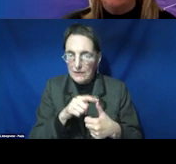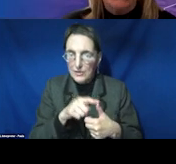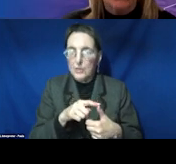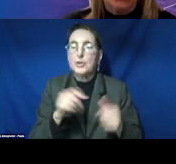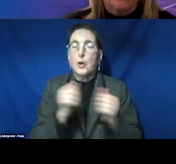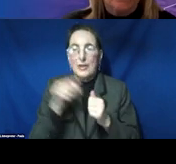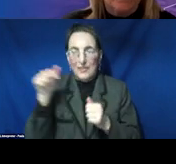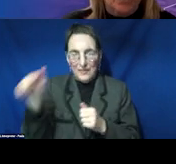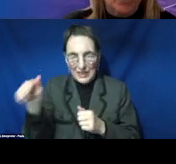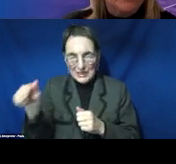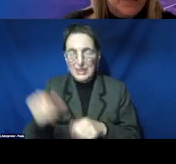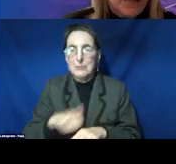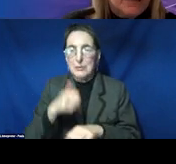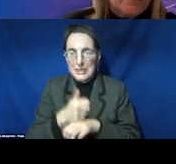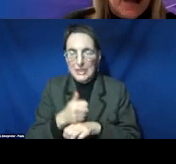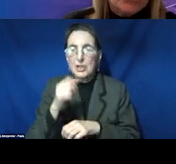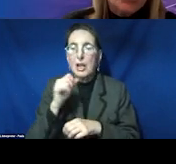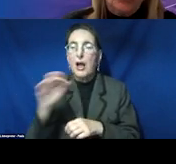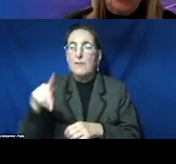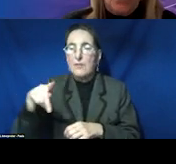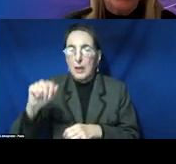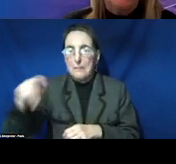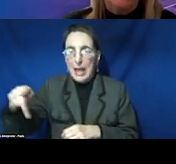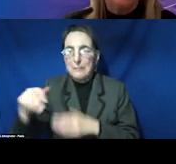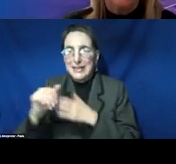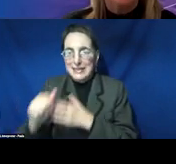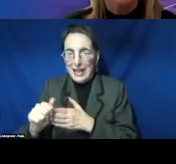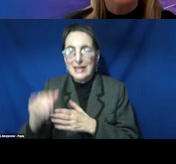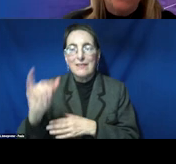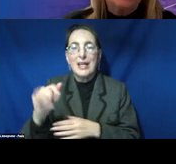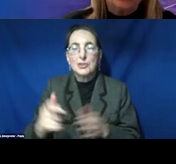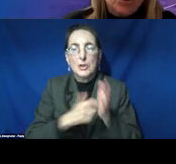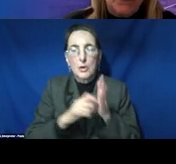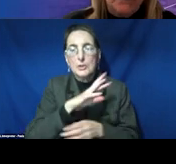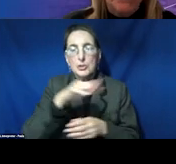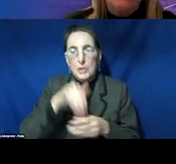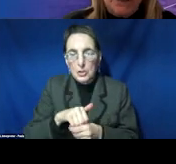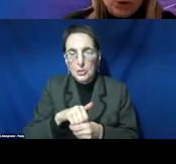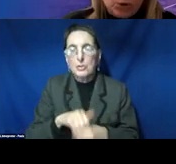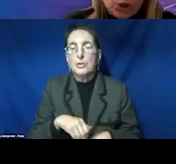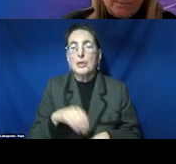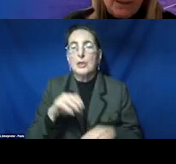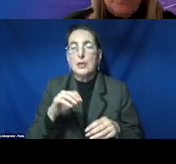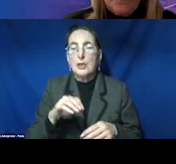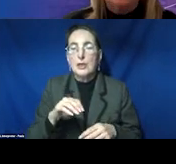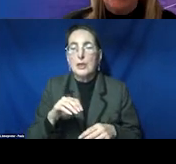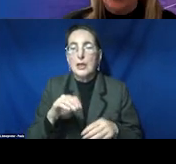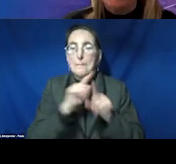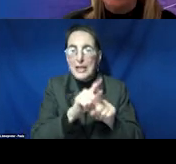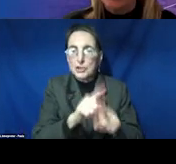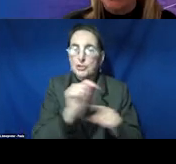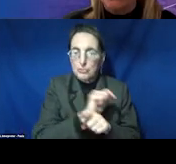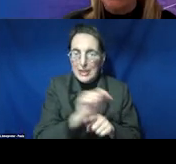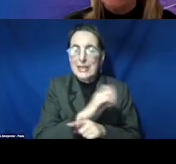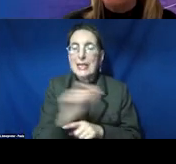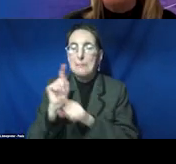this implementation of the PAP guide. And that's the requirement to include mentor training and mentorship as part